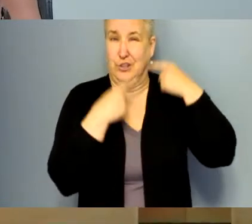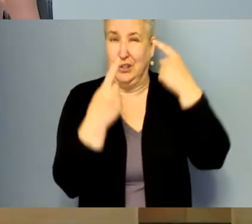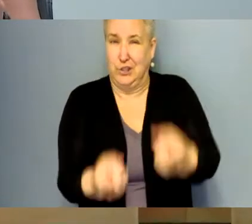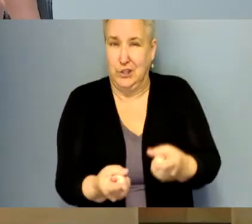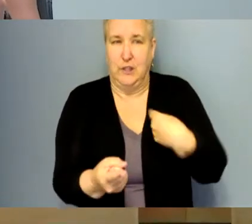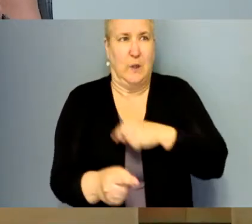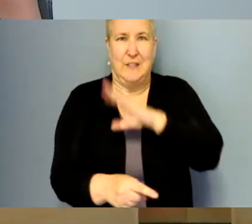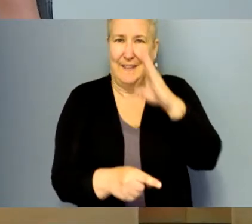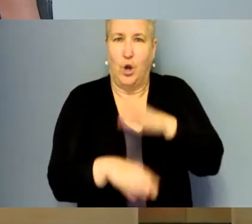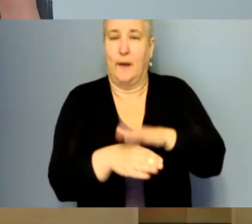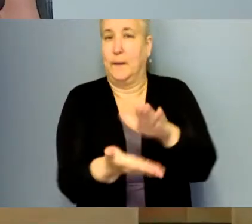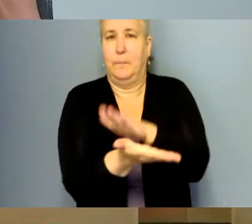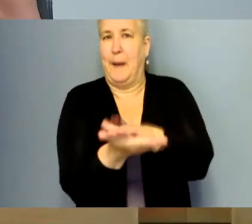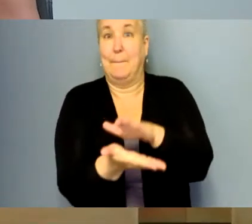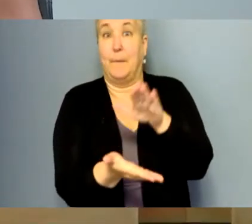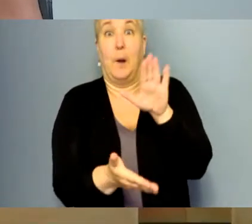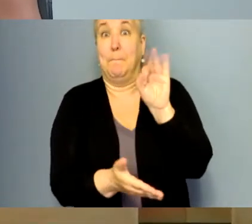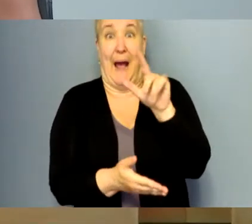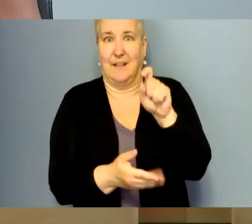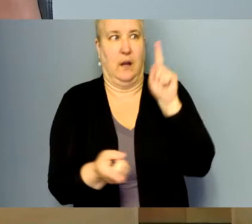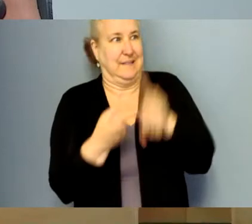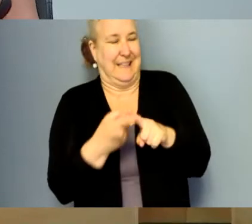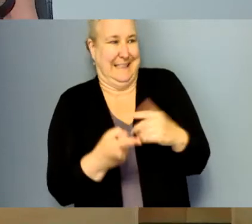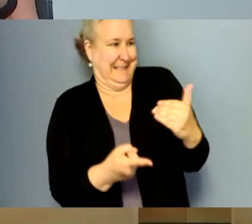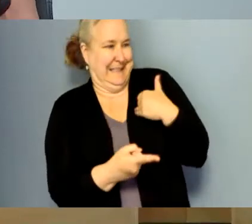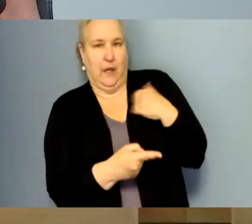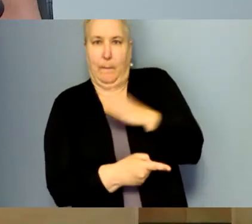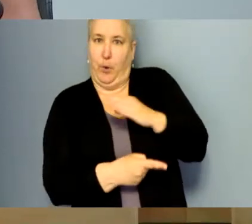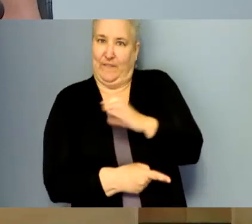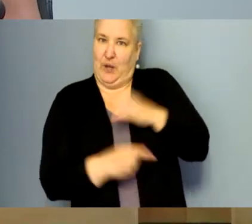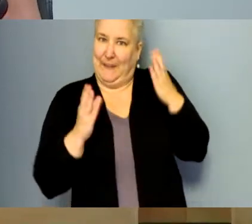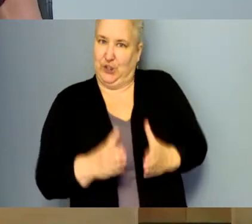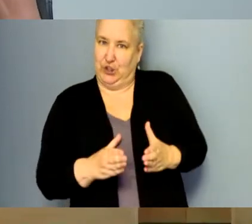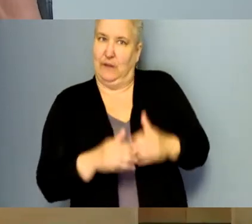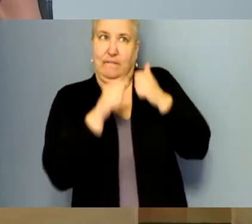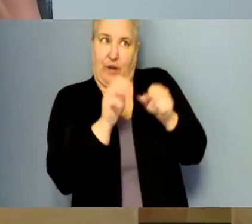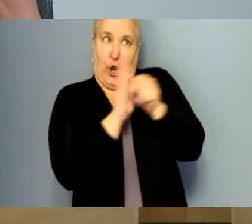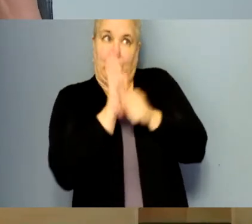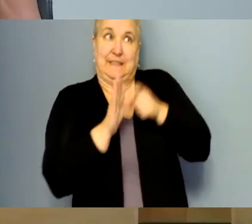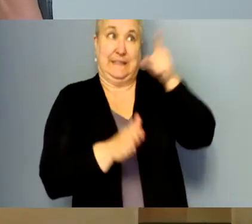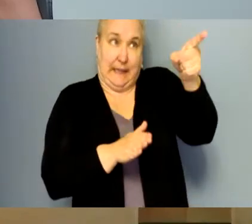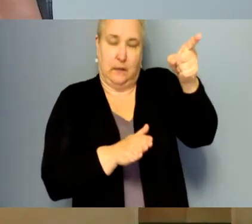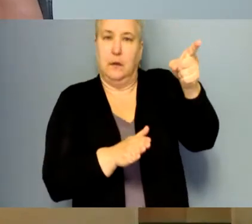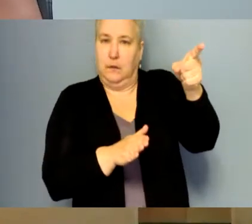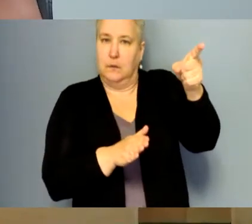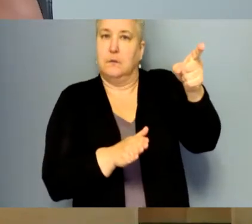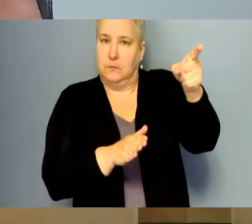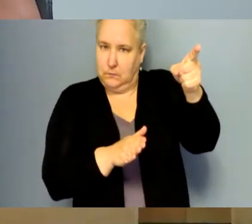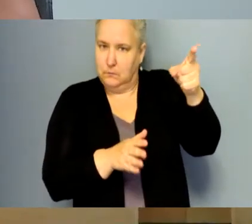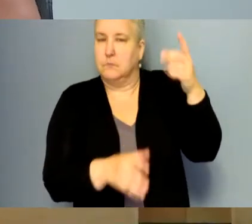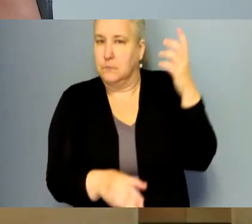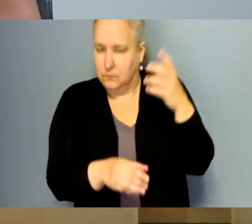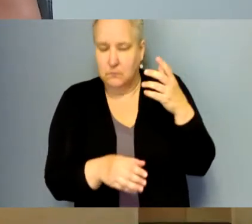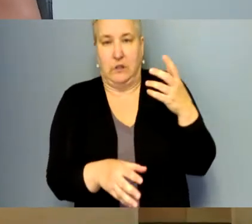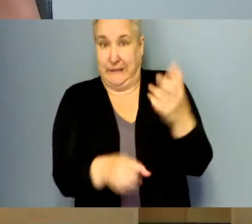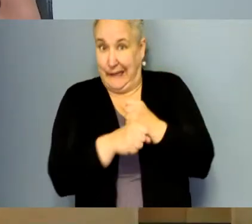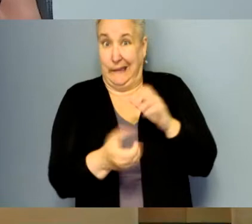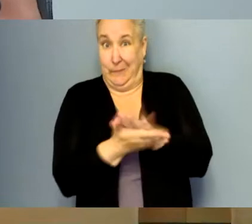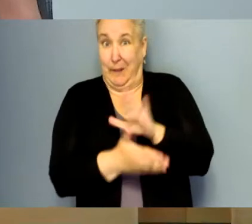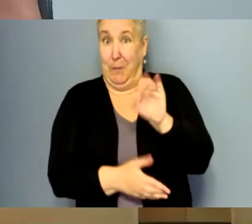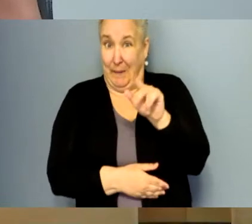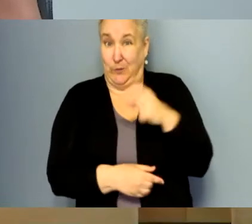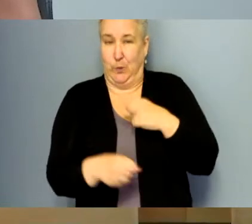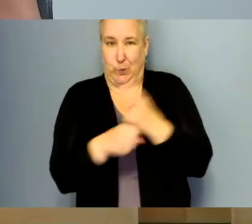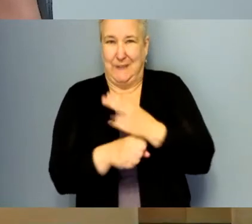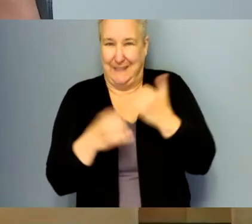paper ballot until the last Board of Commissioners did what the state said and got us on the paper ballots we are on now. We